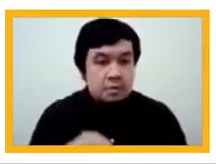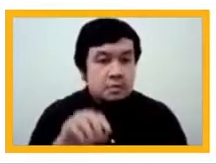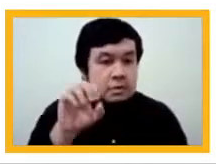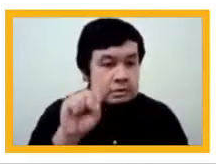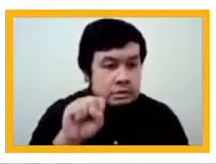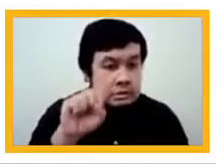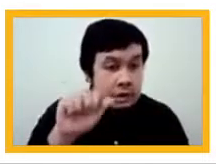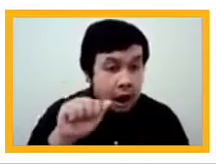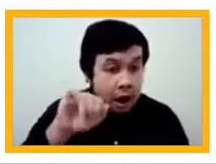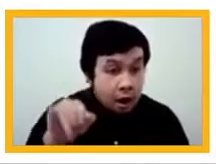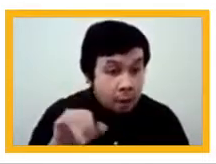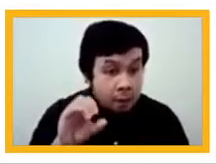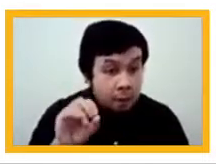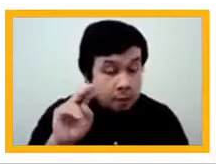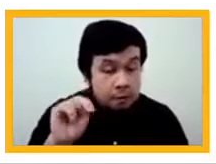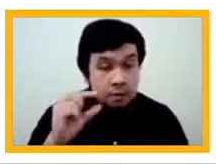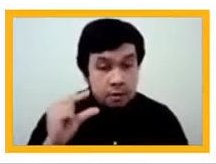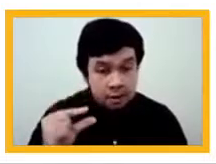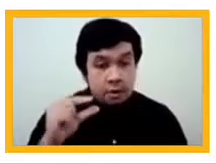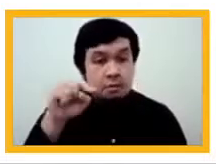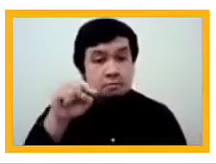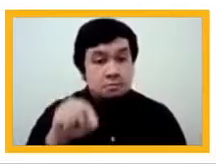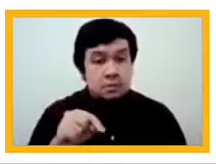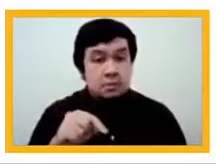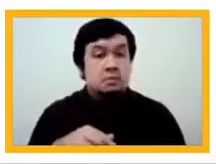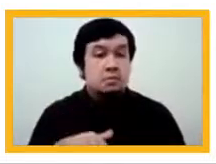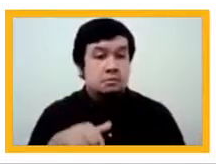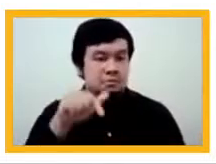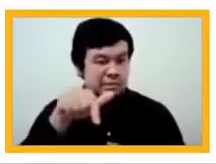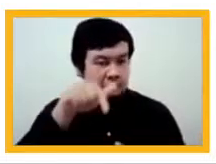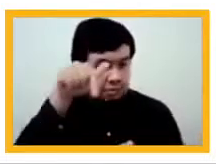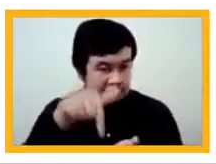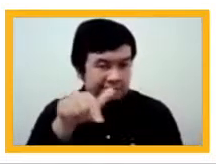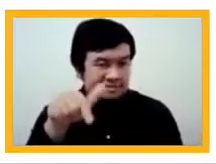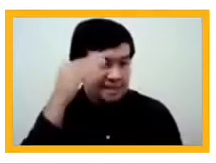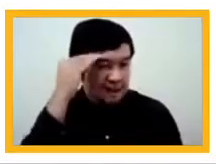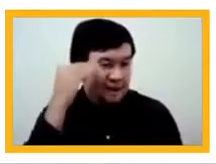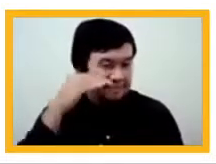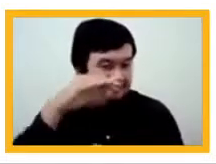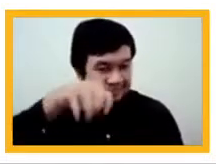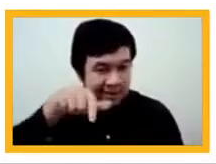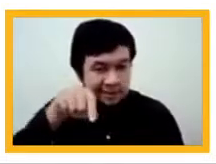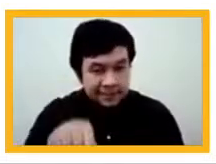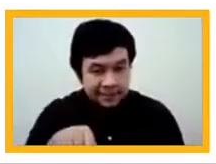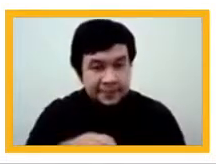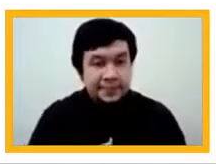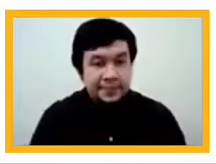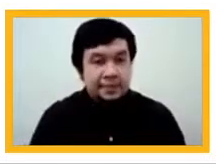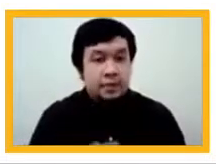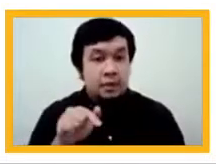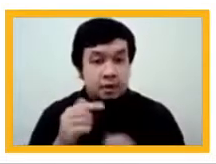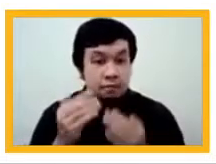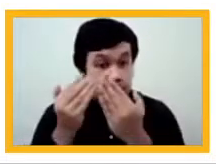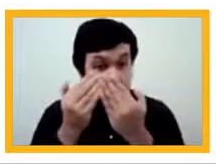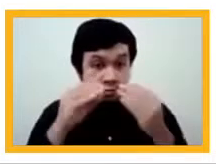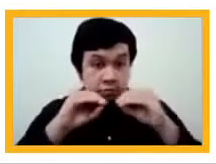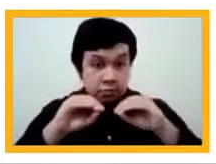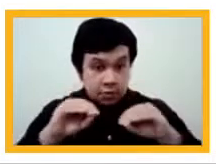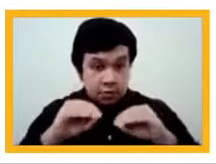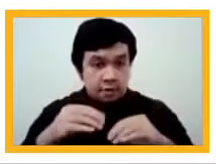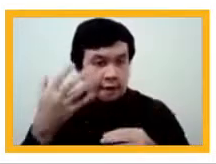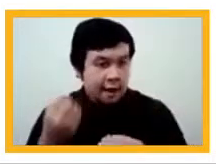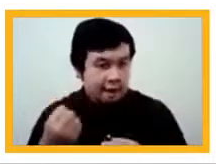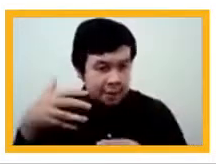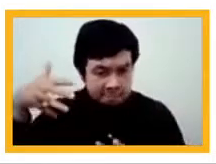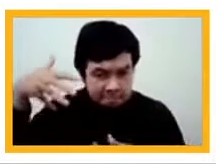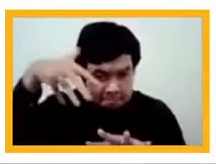focus, their education focus is content education. And they developed a new department such